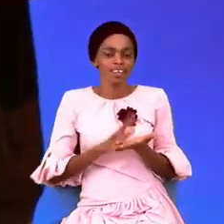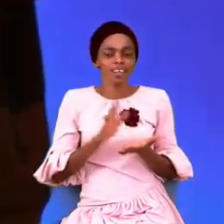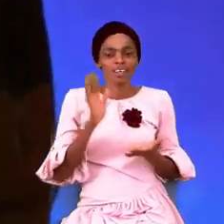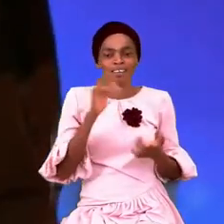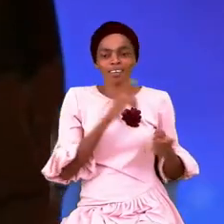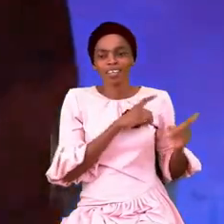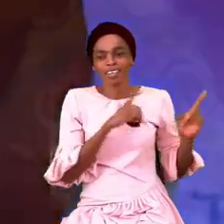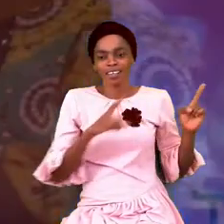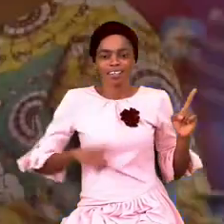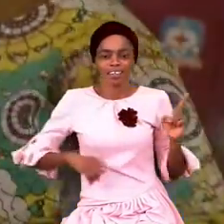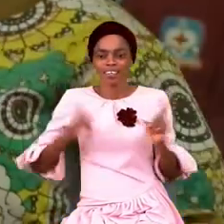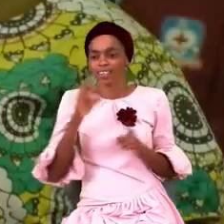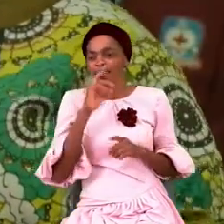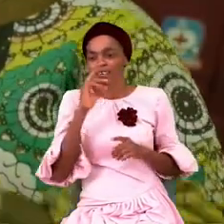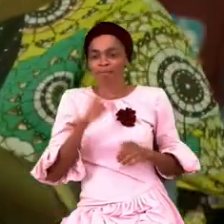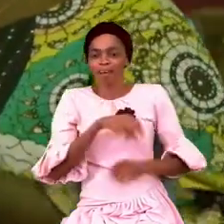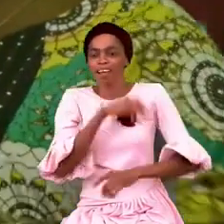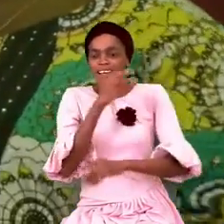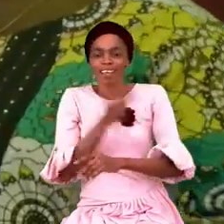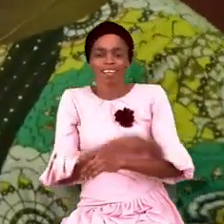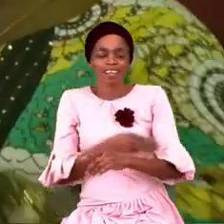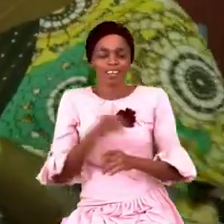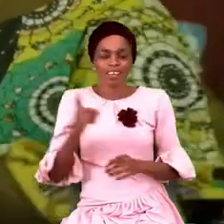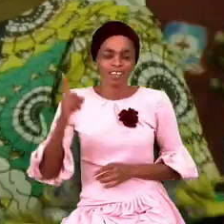Ibu onye dikena.